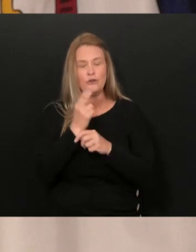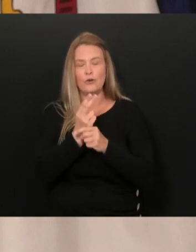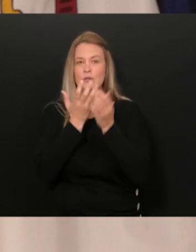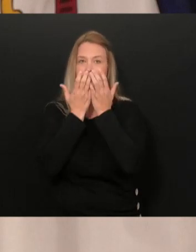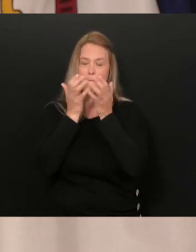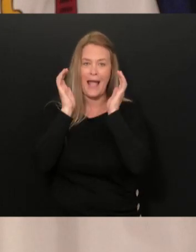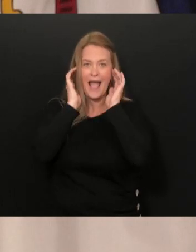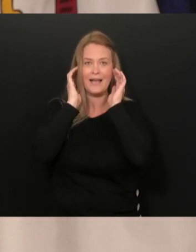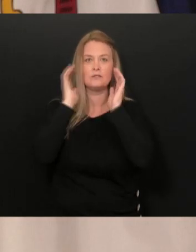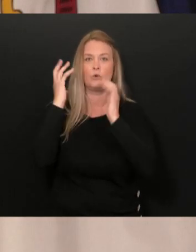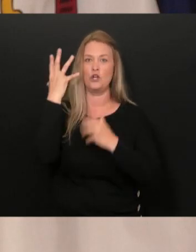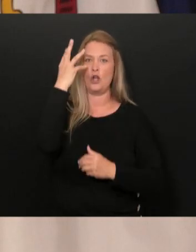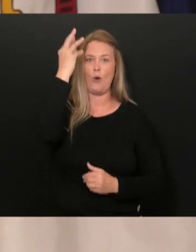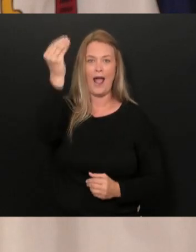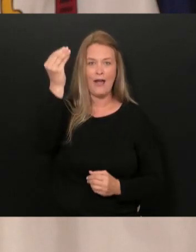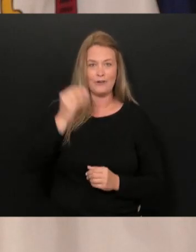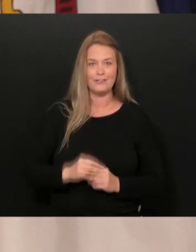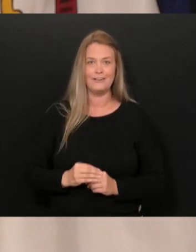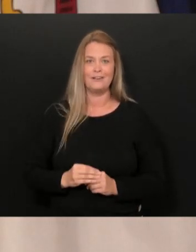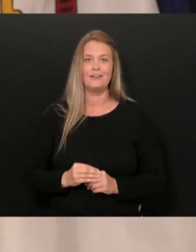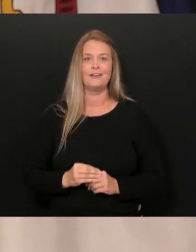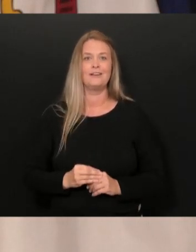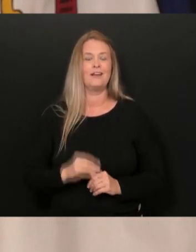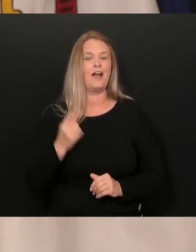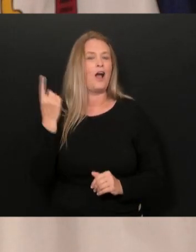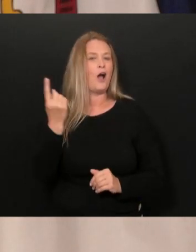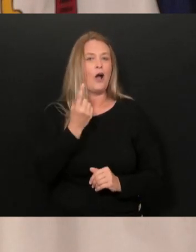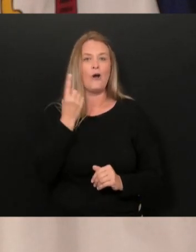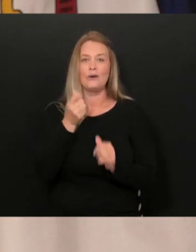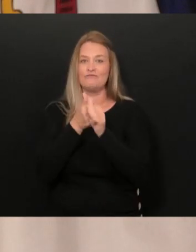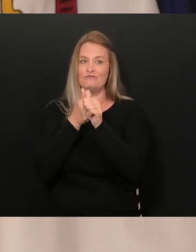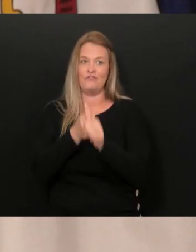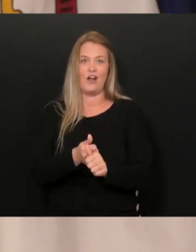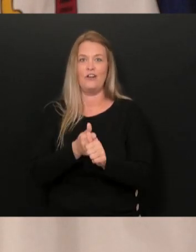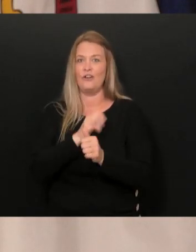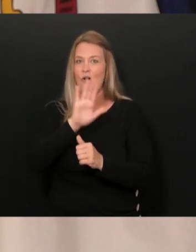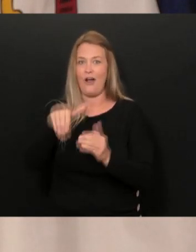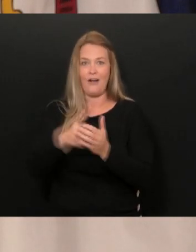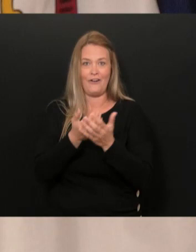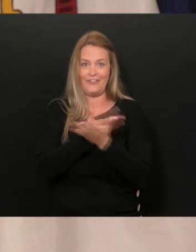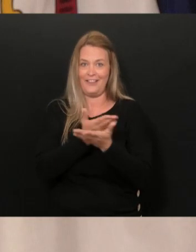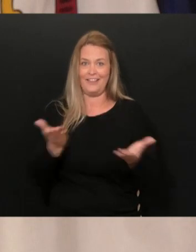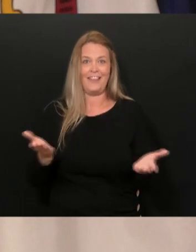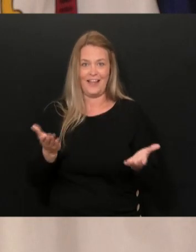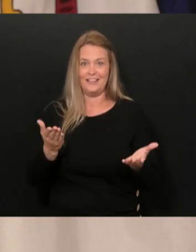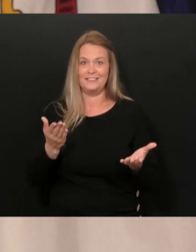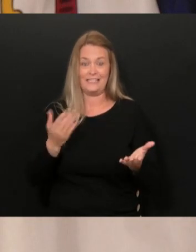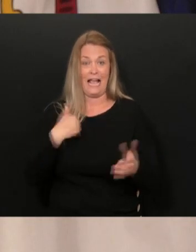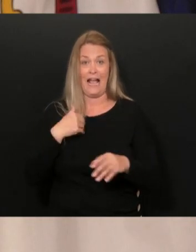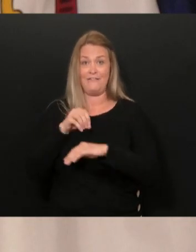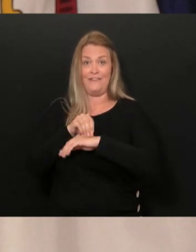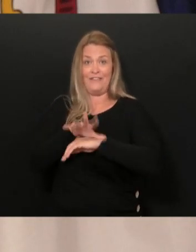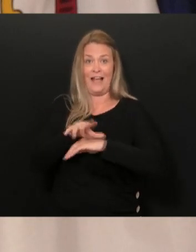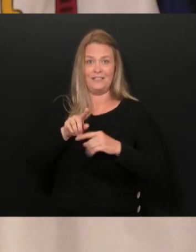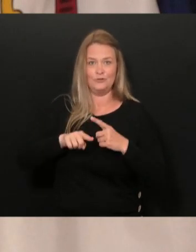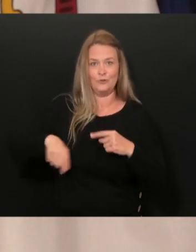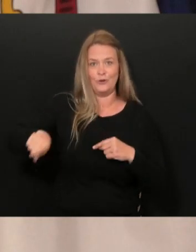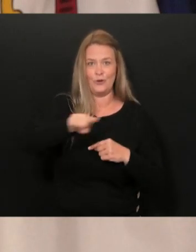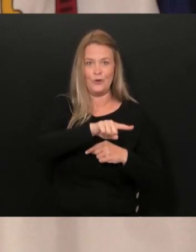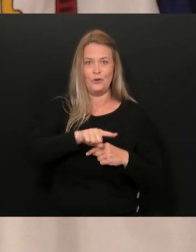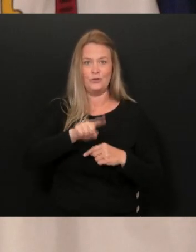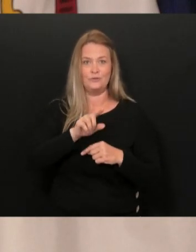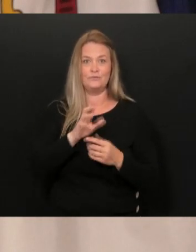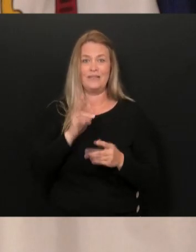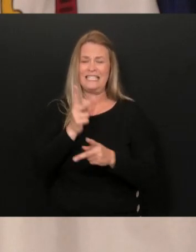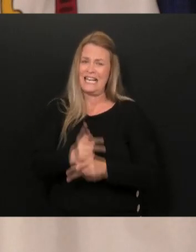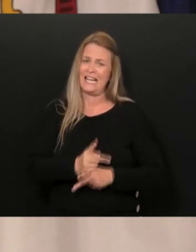out. Absolutely just listen to every single thing we're telling you. Use your head. Take care of the